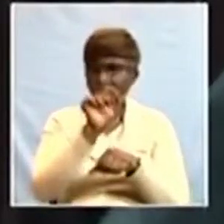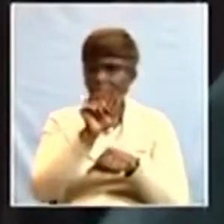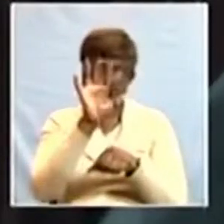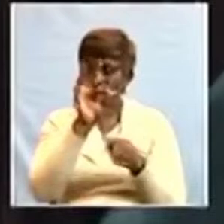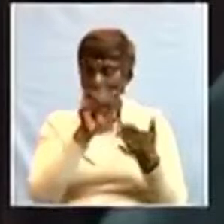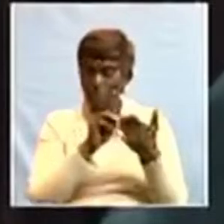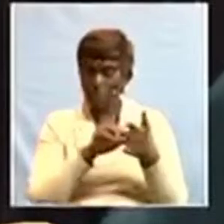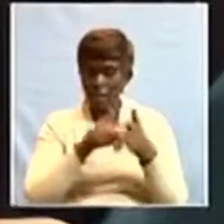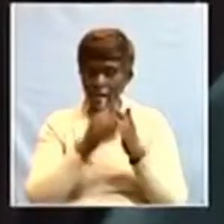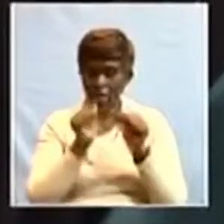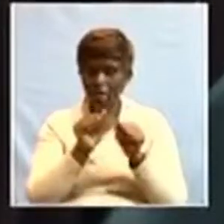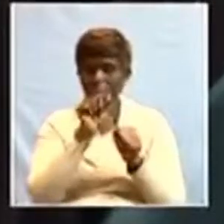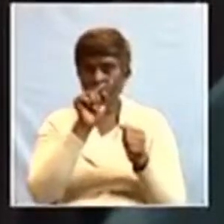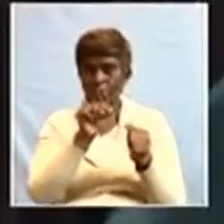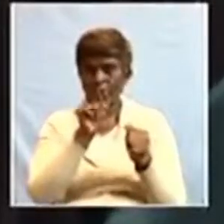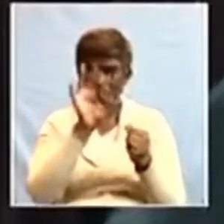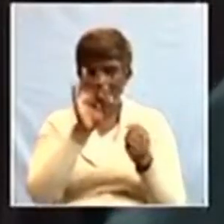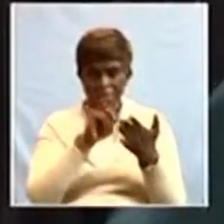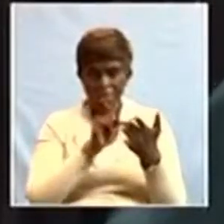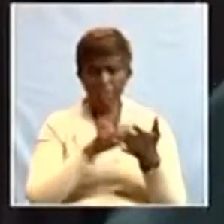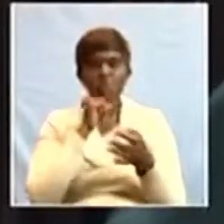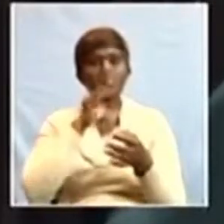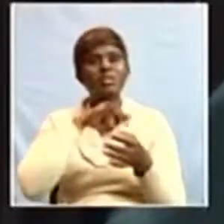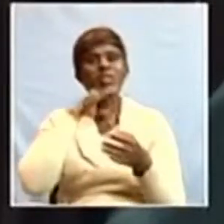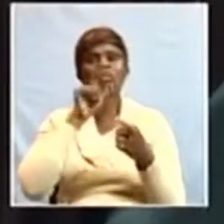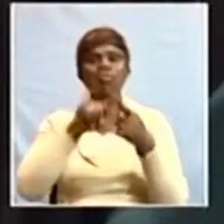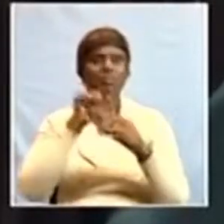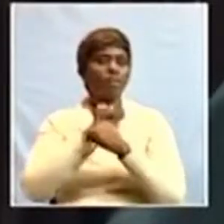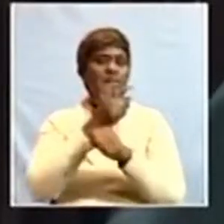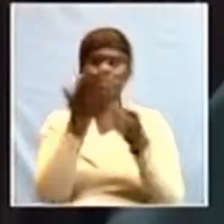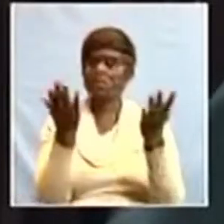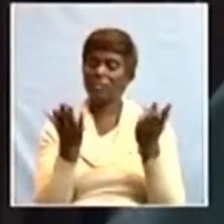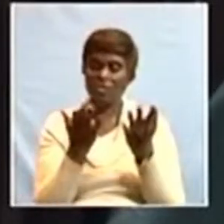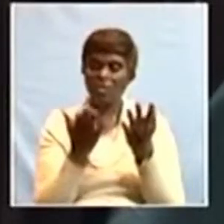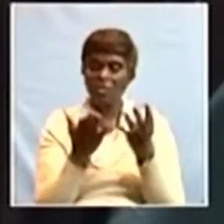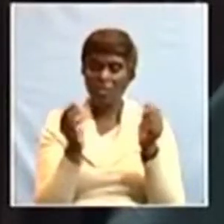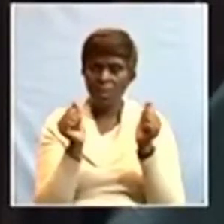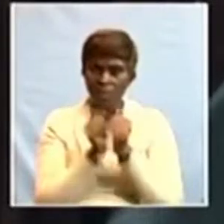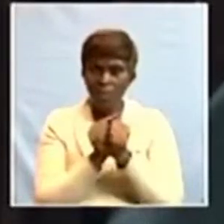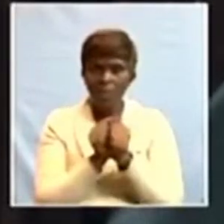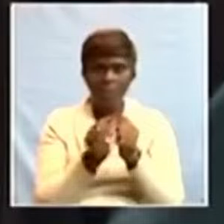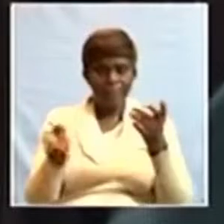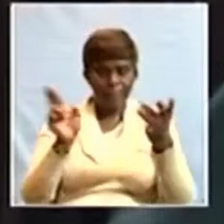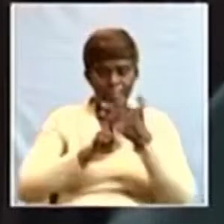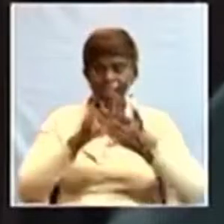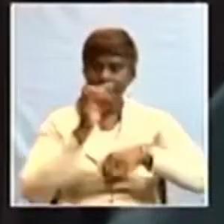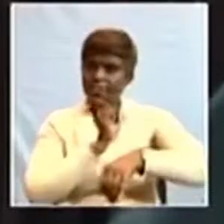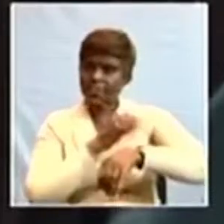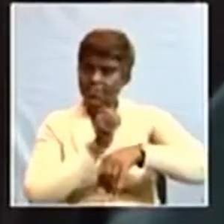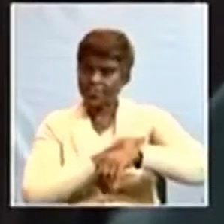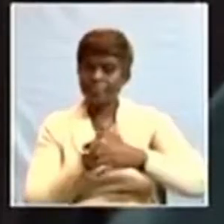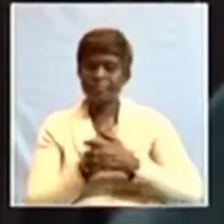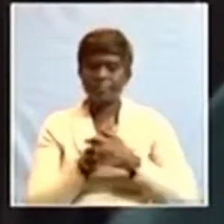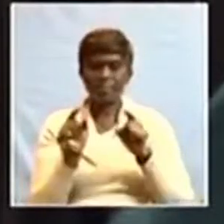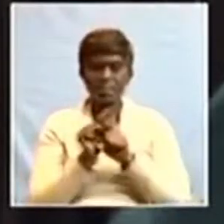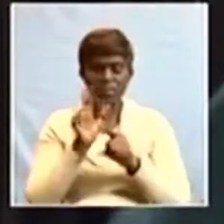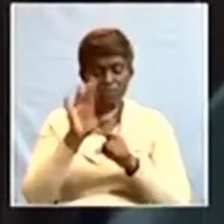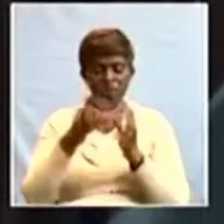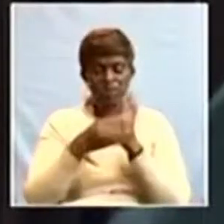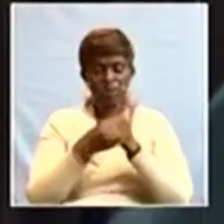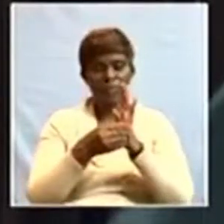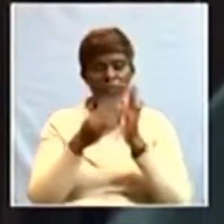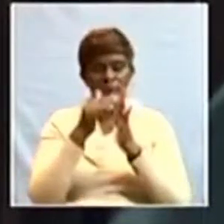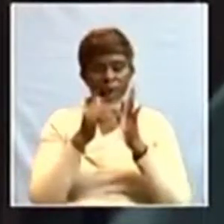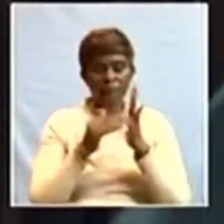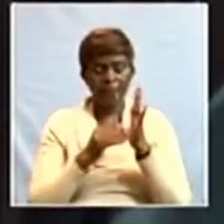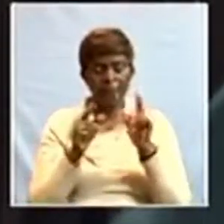how can 1.1 million be inadequate to do anything in terms of reinvestment? Based on your guidelines, it's